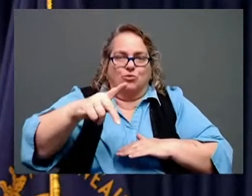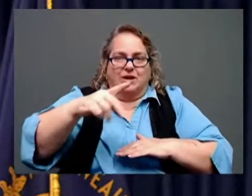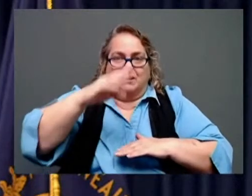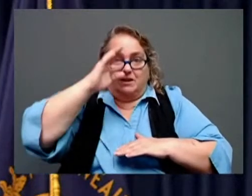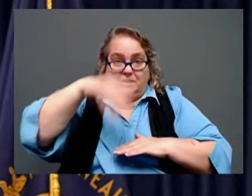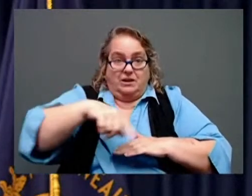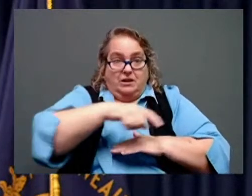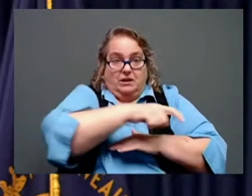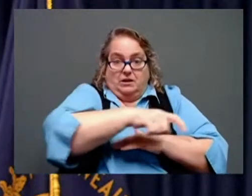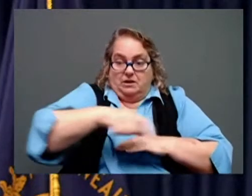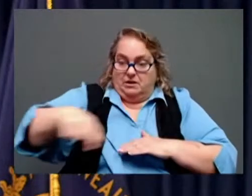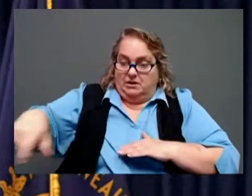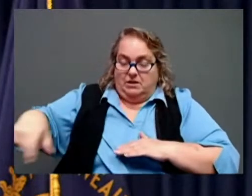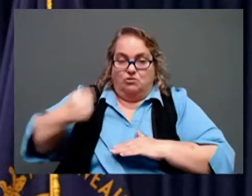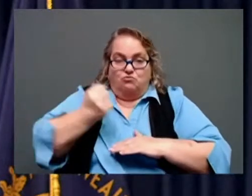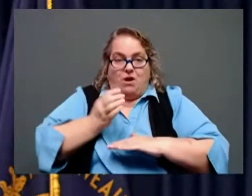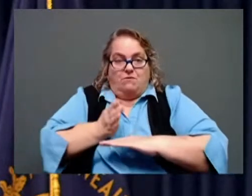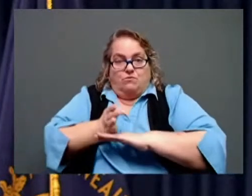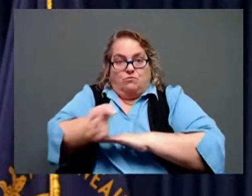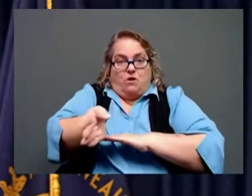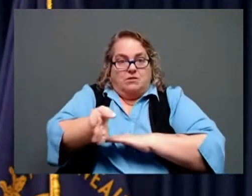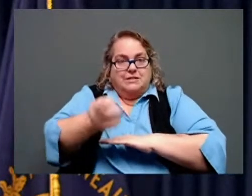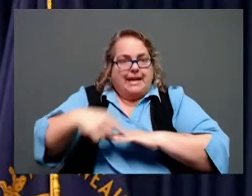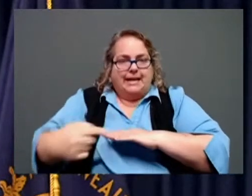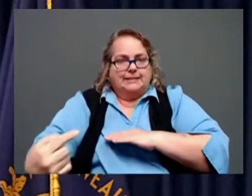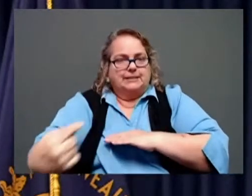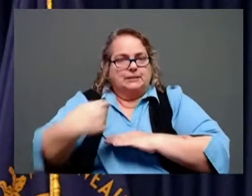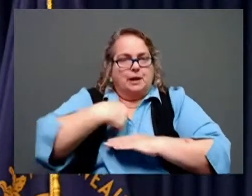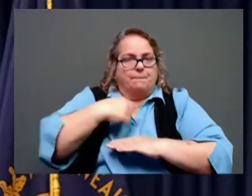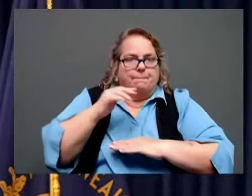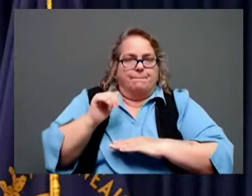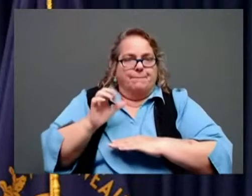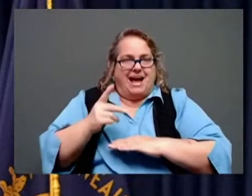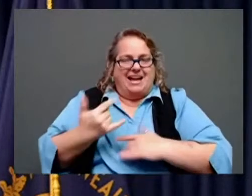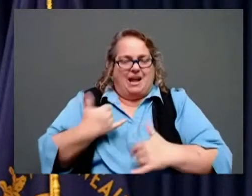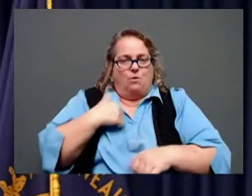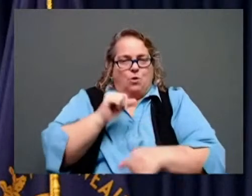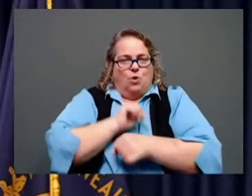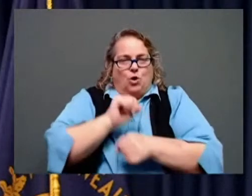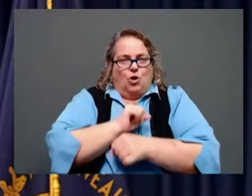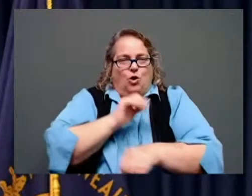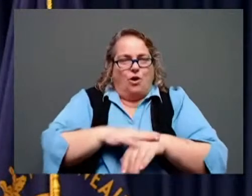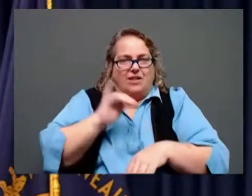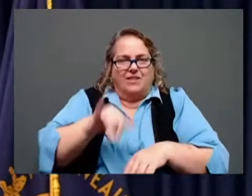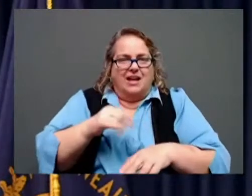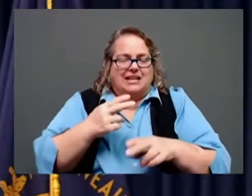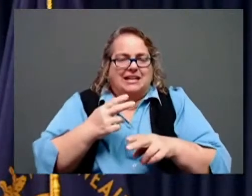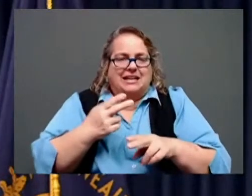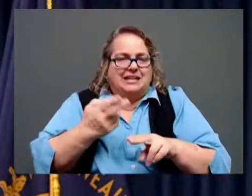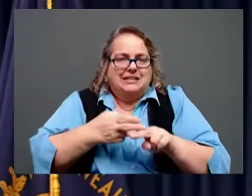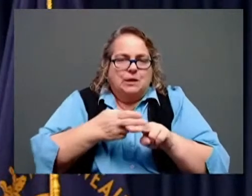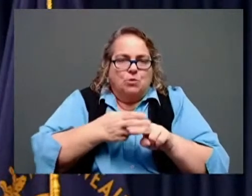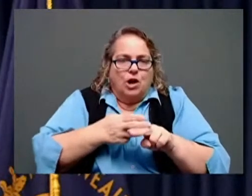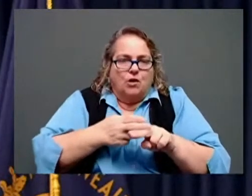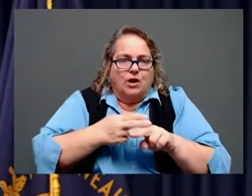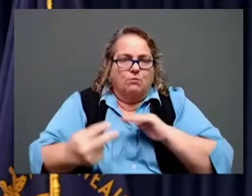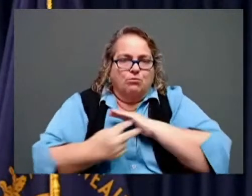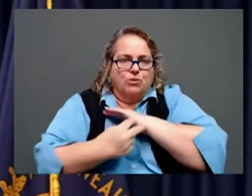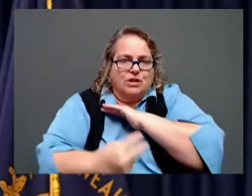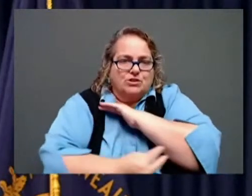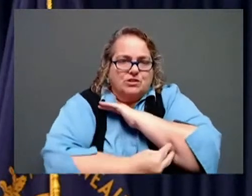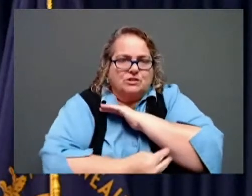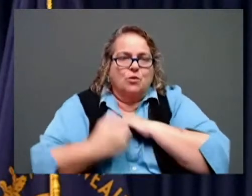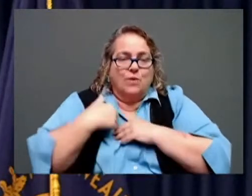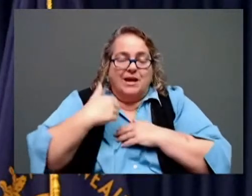bridge, don't have a way to get over. And we're working on that right now. What are some temporary bridging? We can call out. We can see that they are